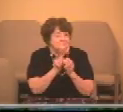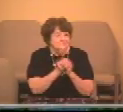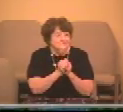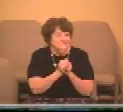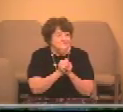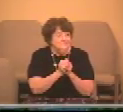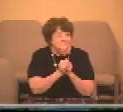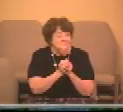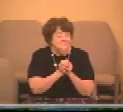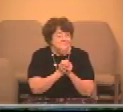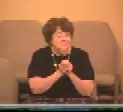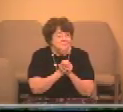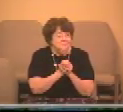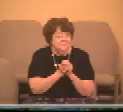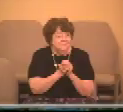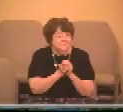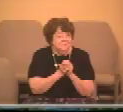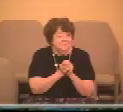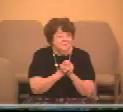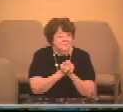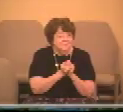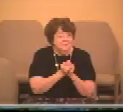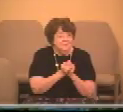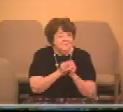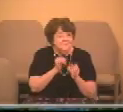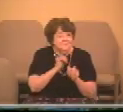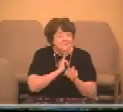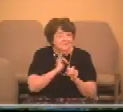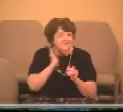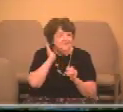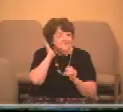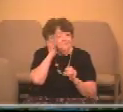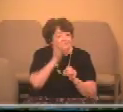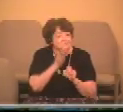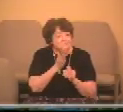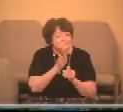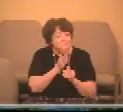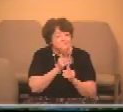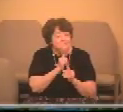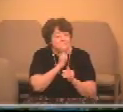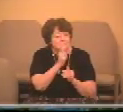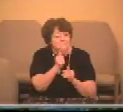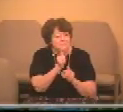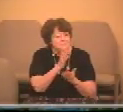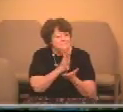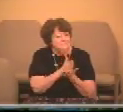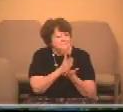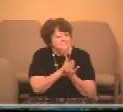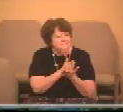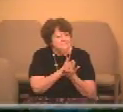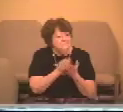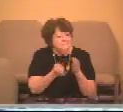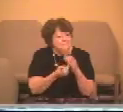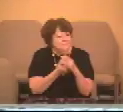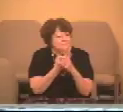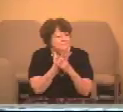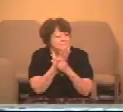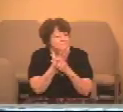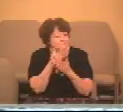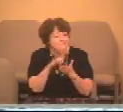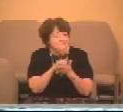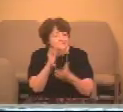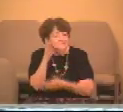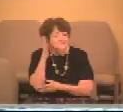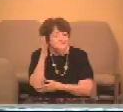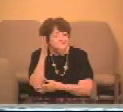direction from the rest of the trees, I will survive. This tree